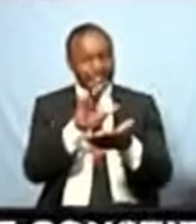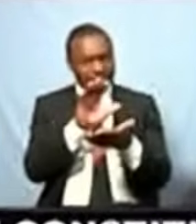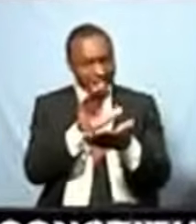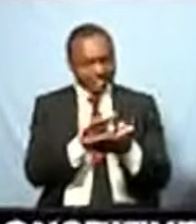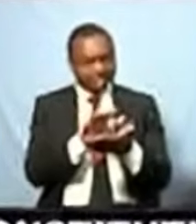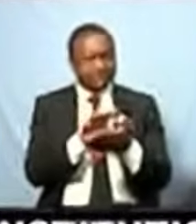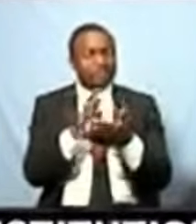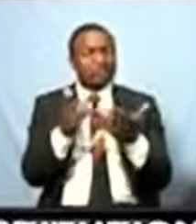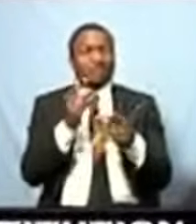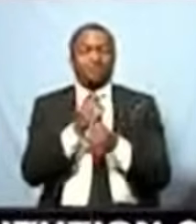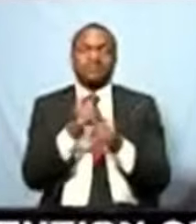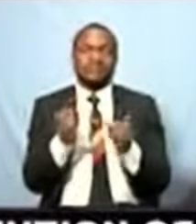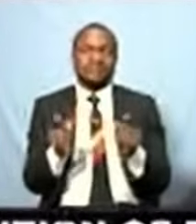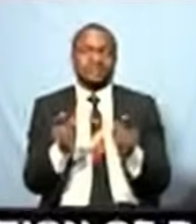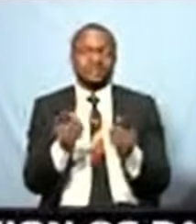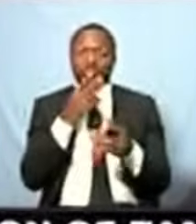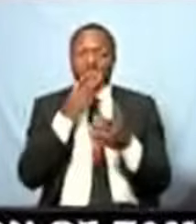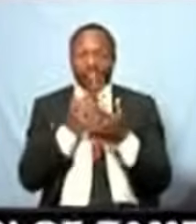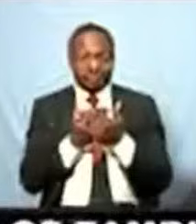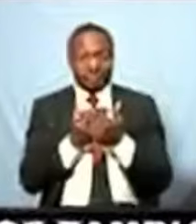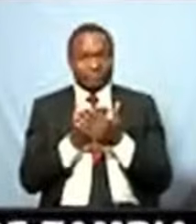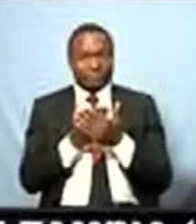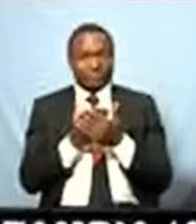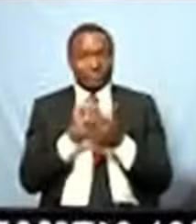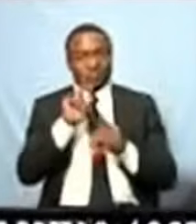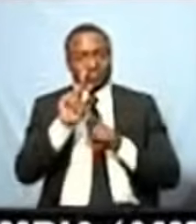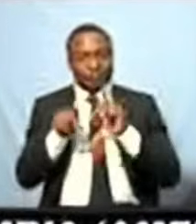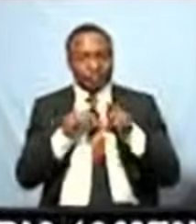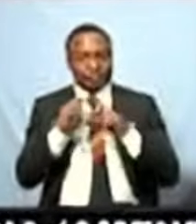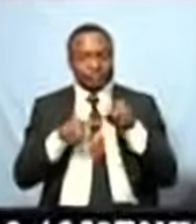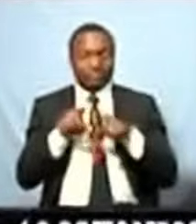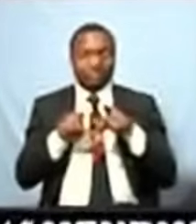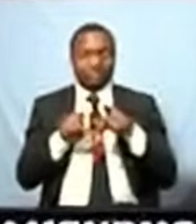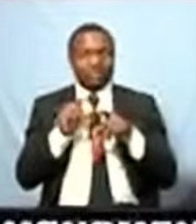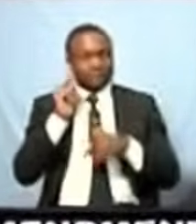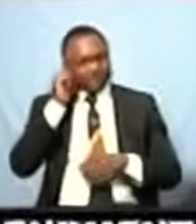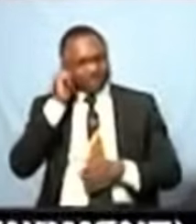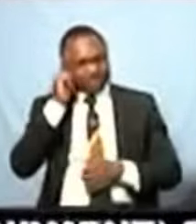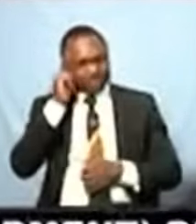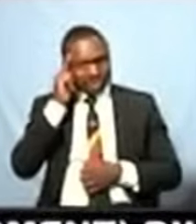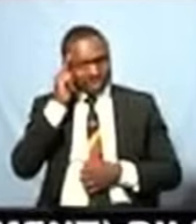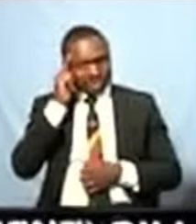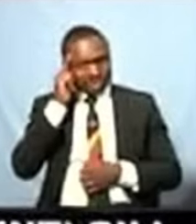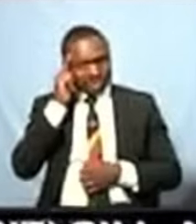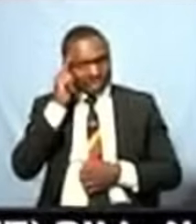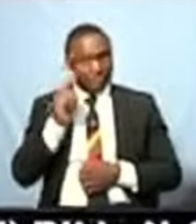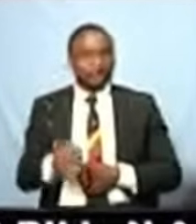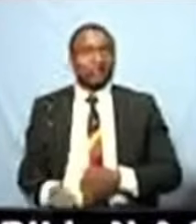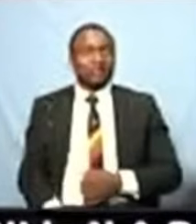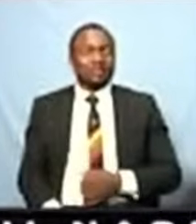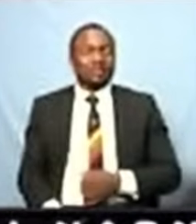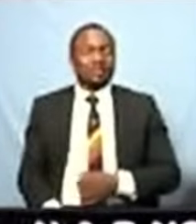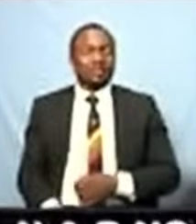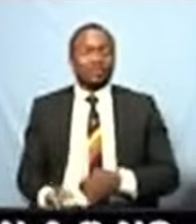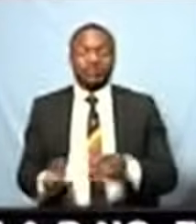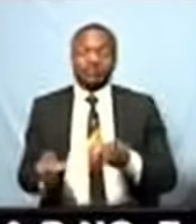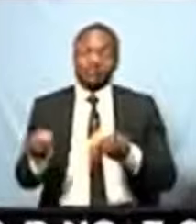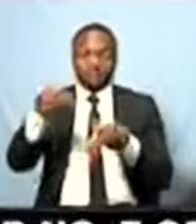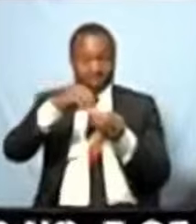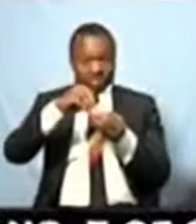it's nice fantasy that people assume that it actually